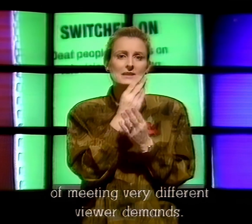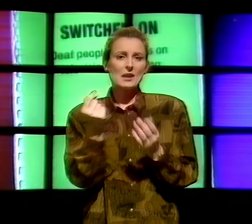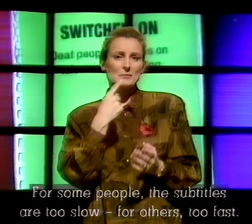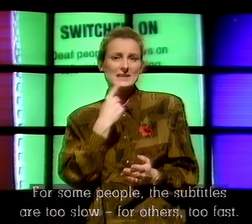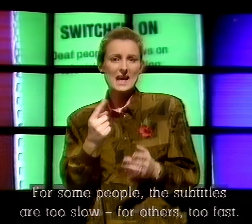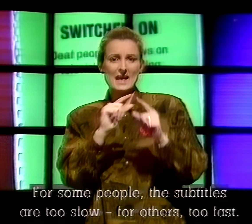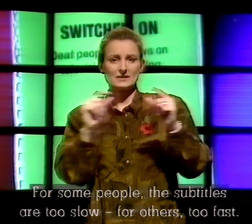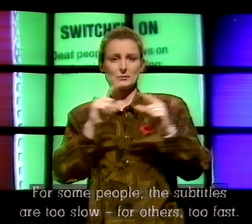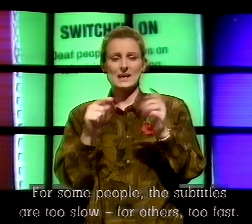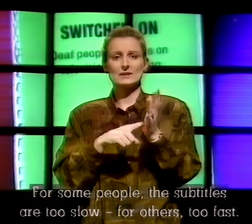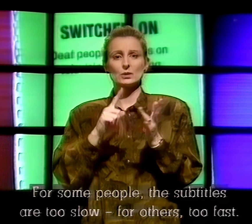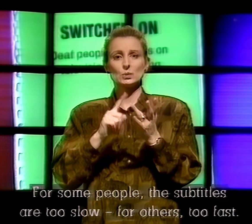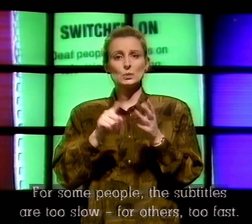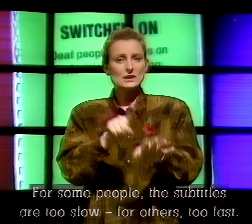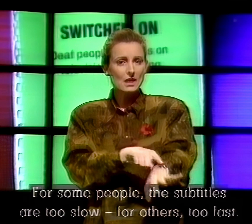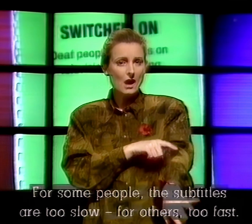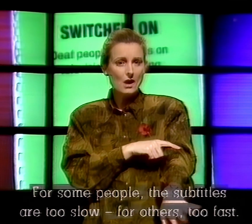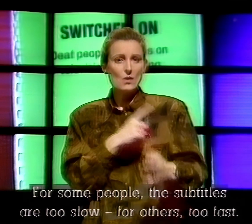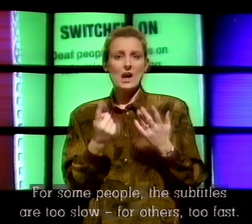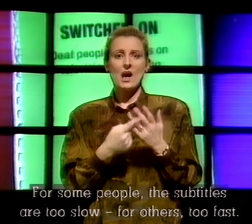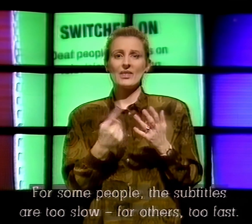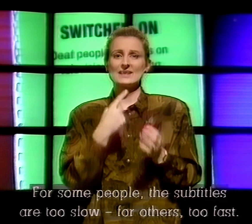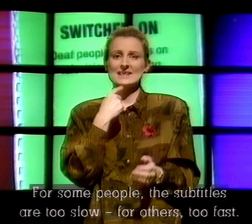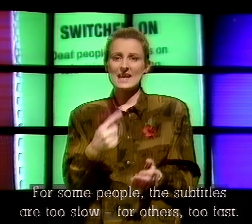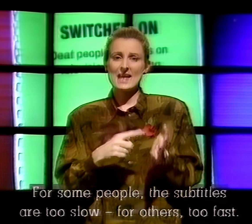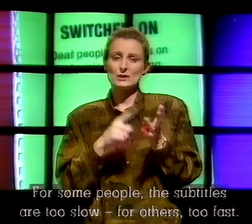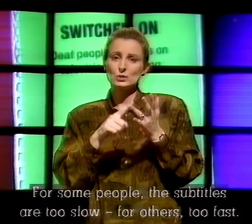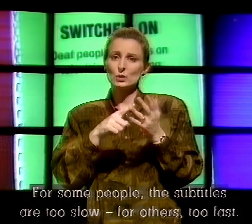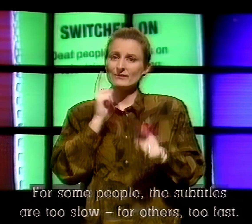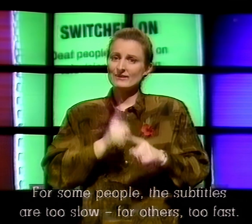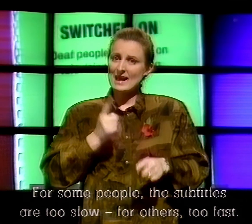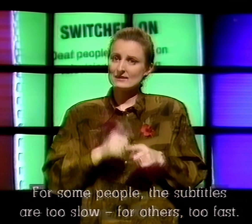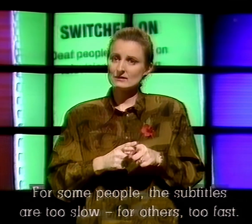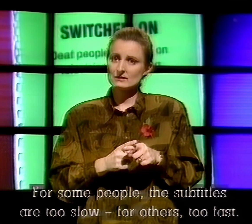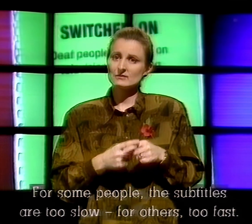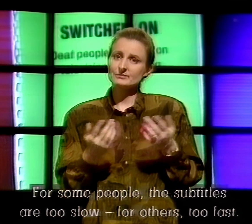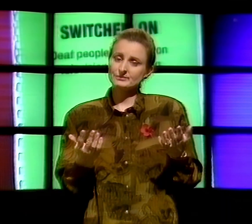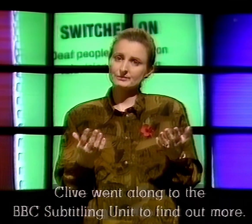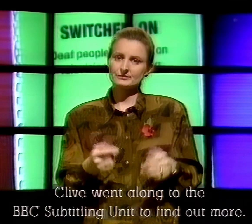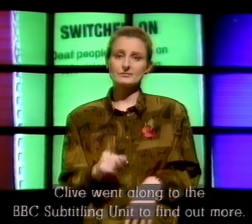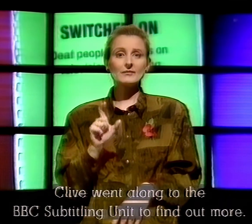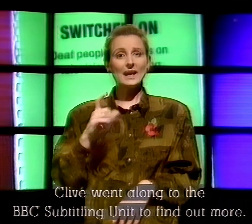For some people, the subtitles are too slow, but for others, too fast.